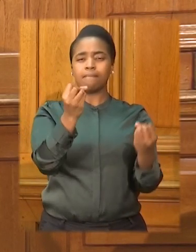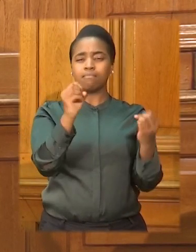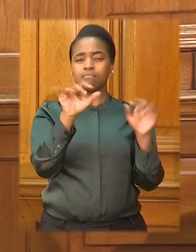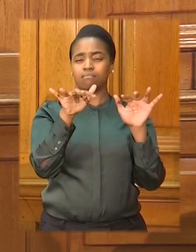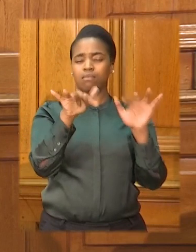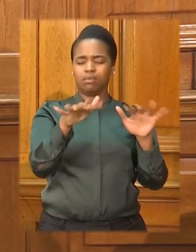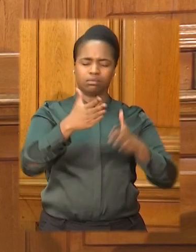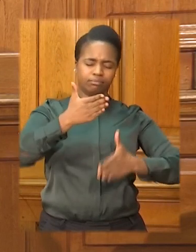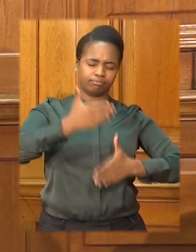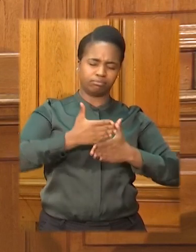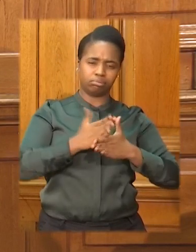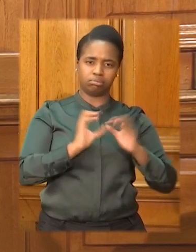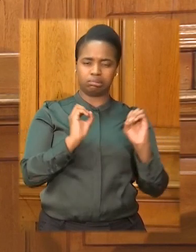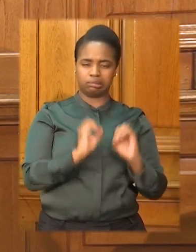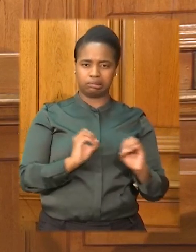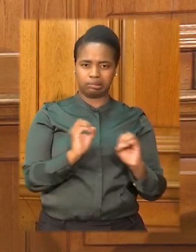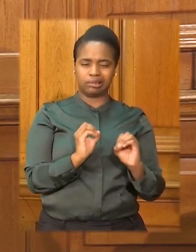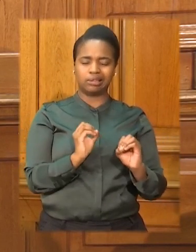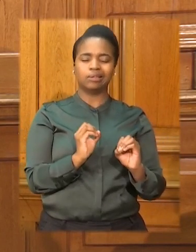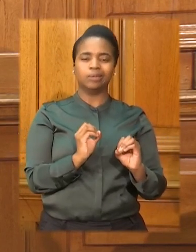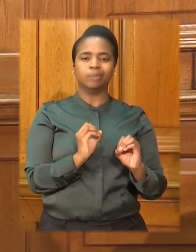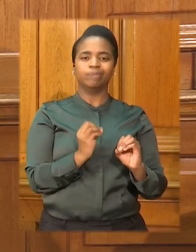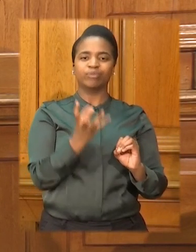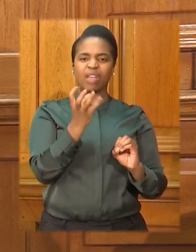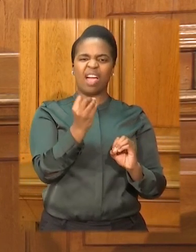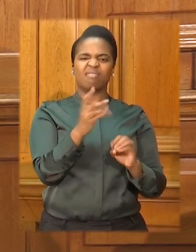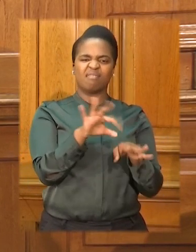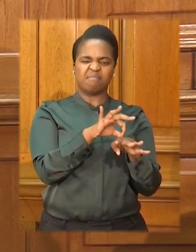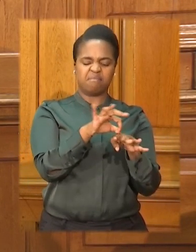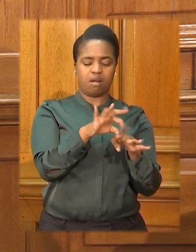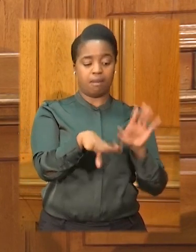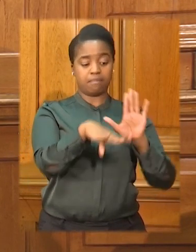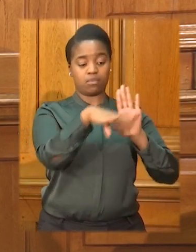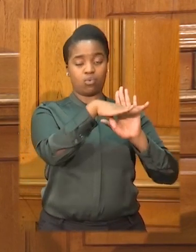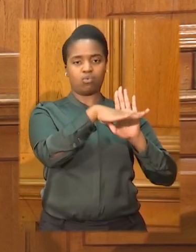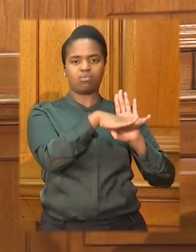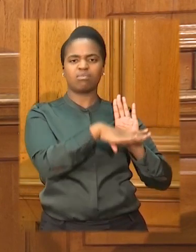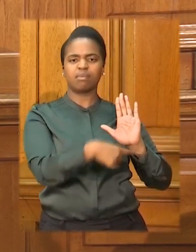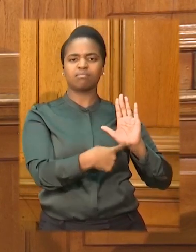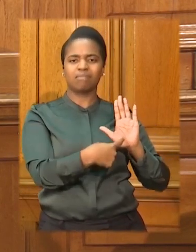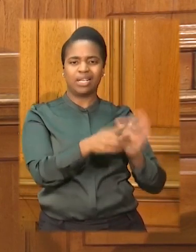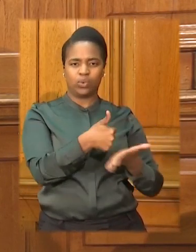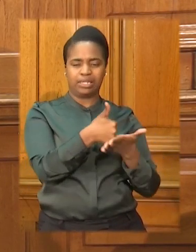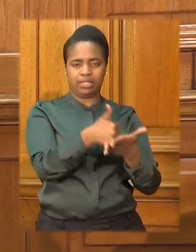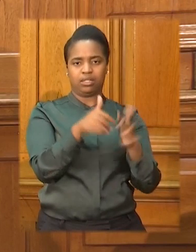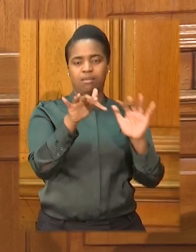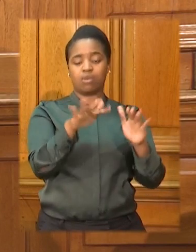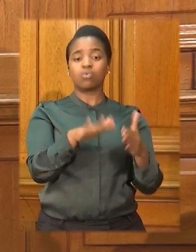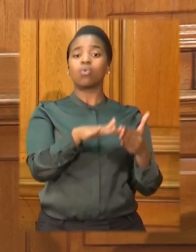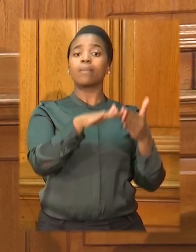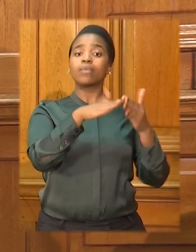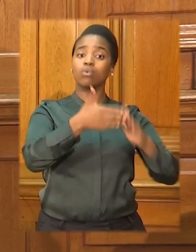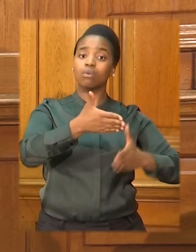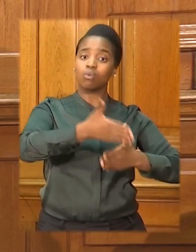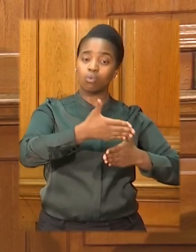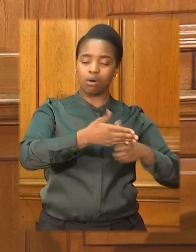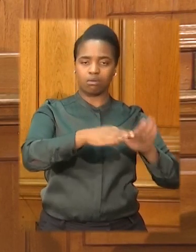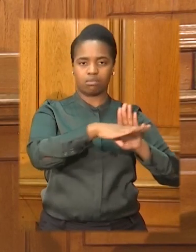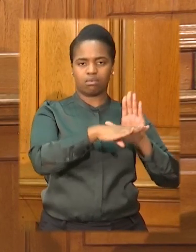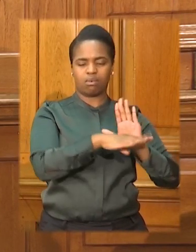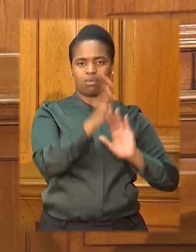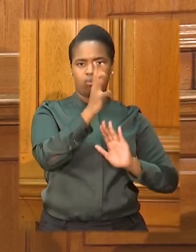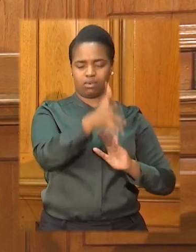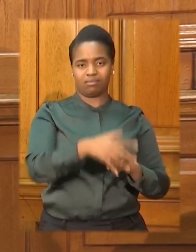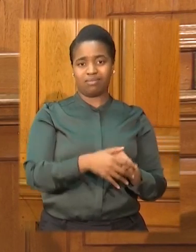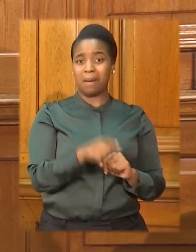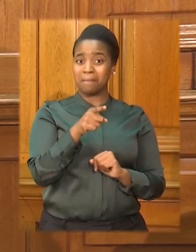unemployment, such as the expanded Public Works Program and the Community Works Program, these